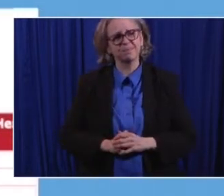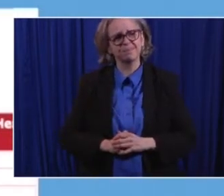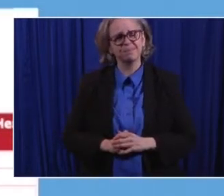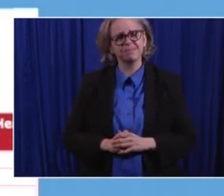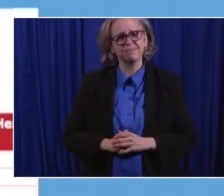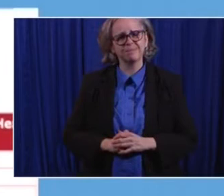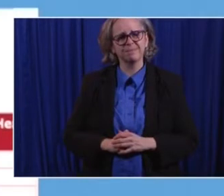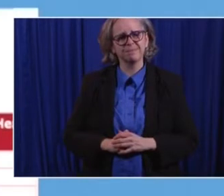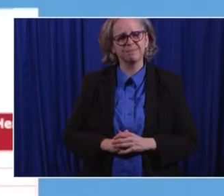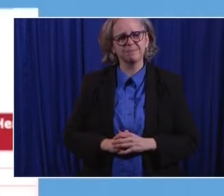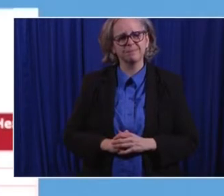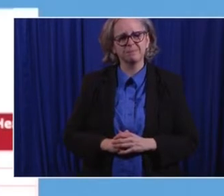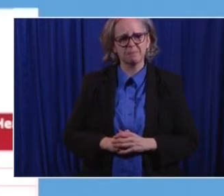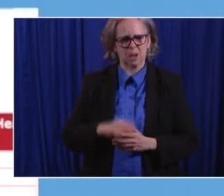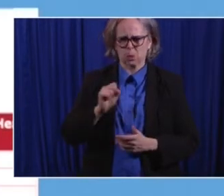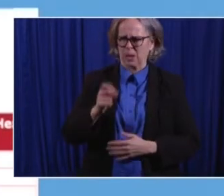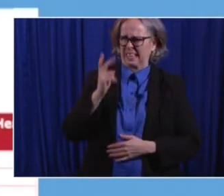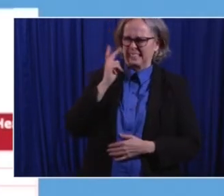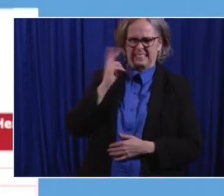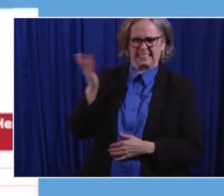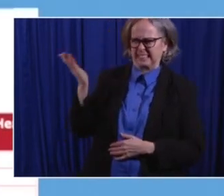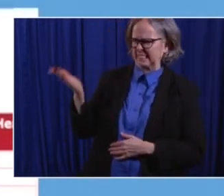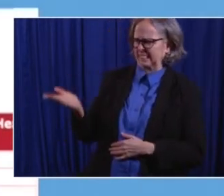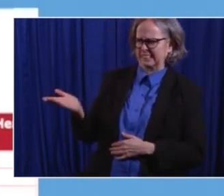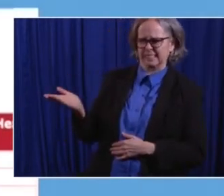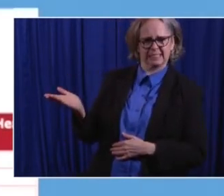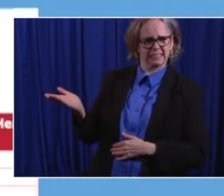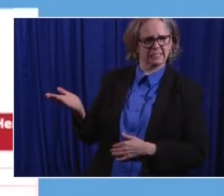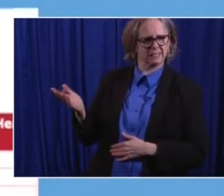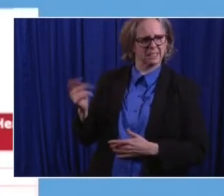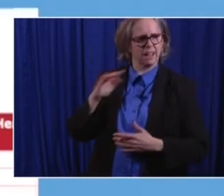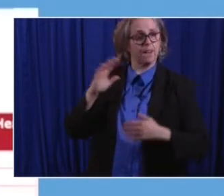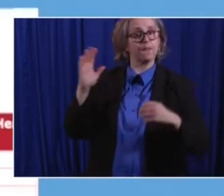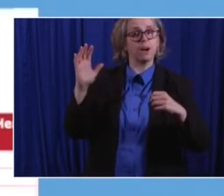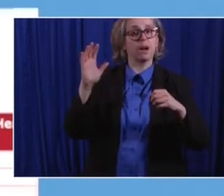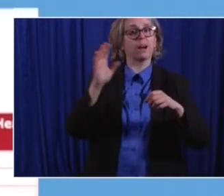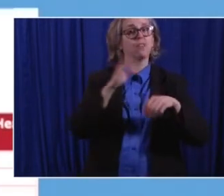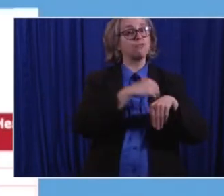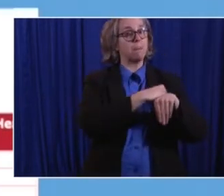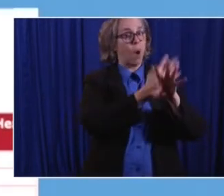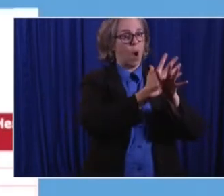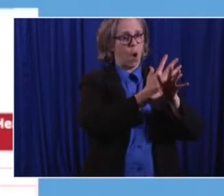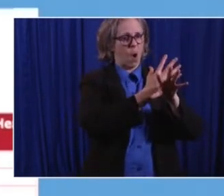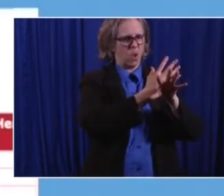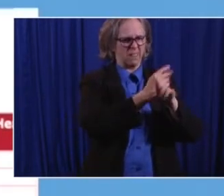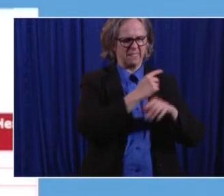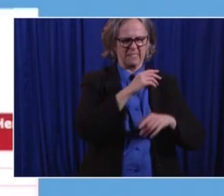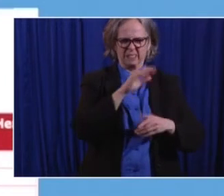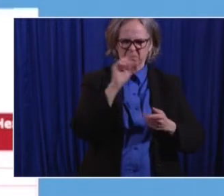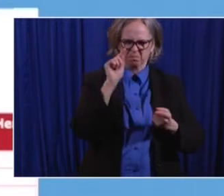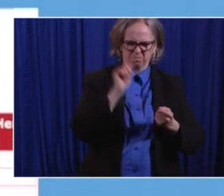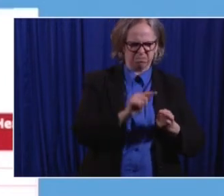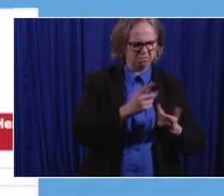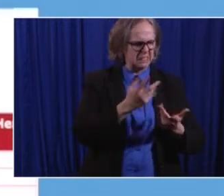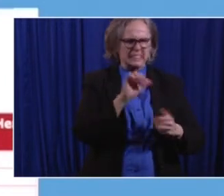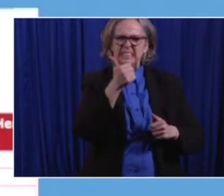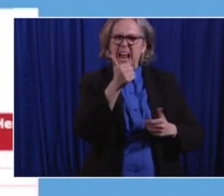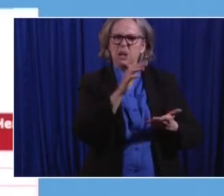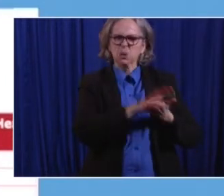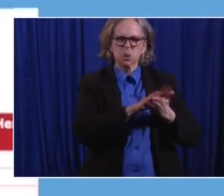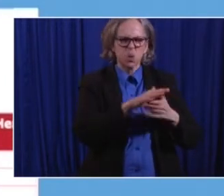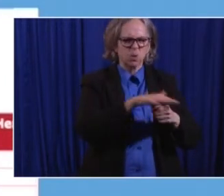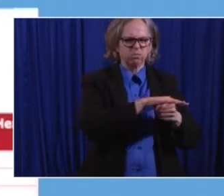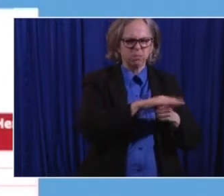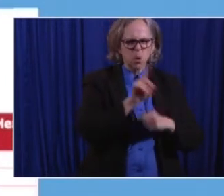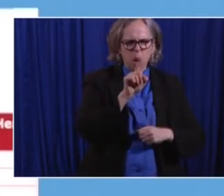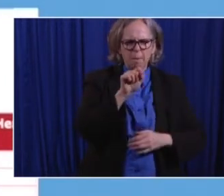if we look at the numbers, the fully remote now are down to only 10 districts. That is